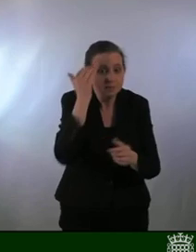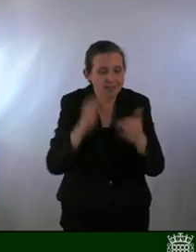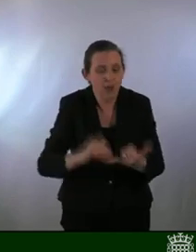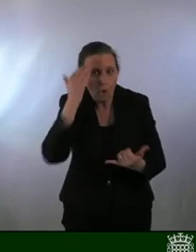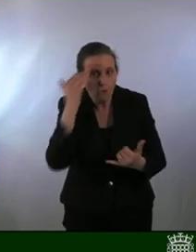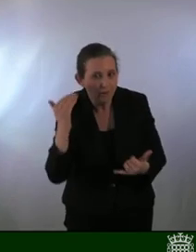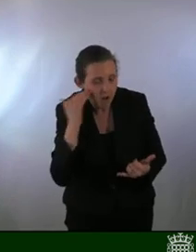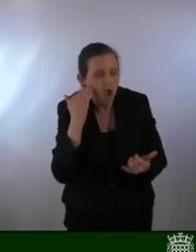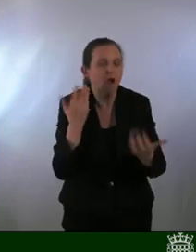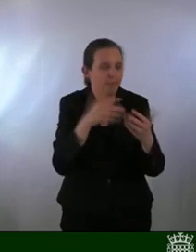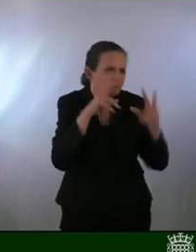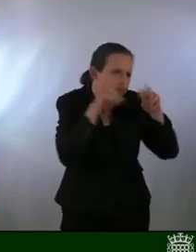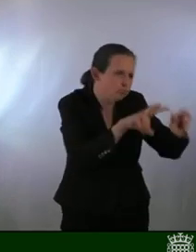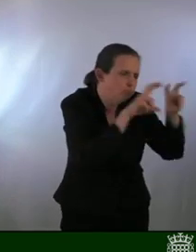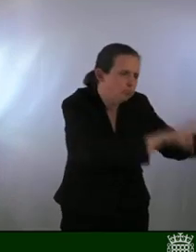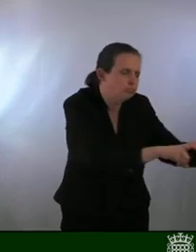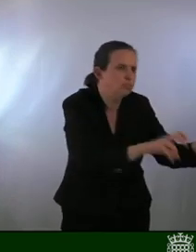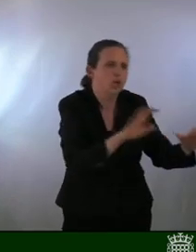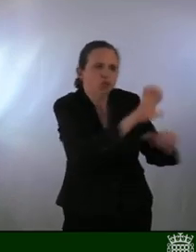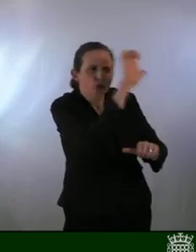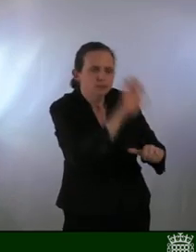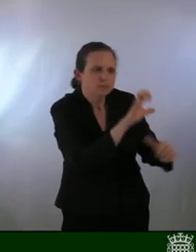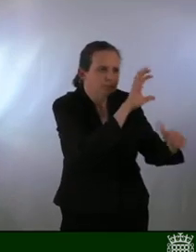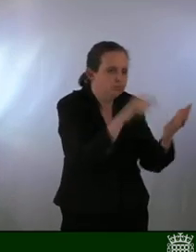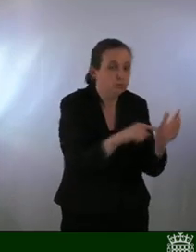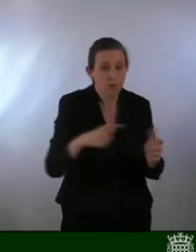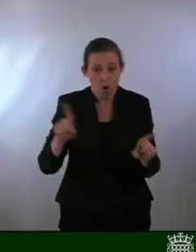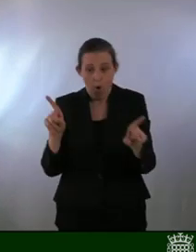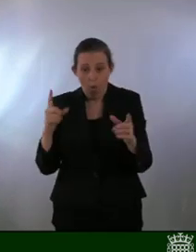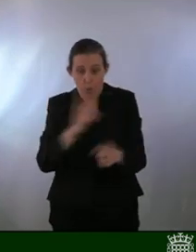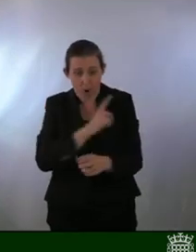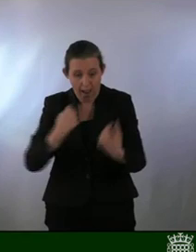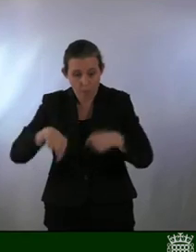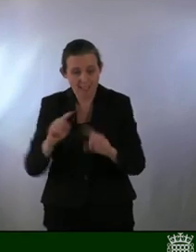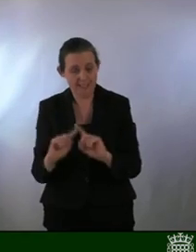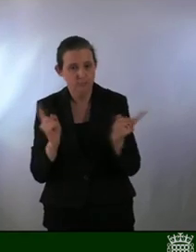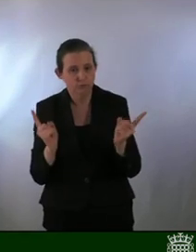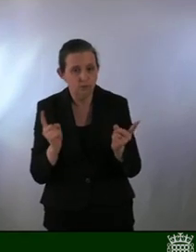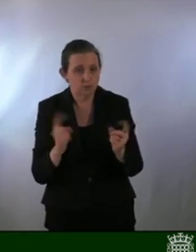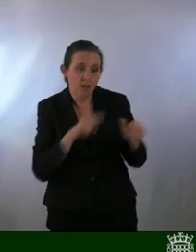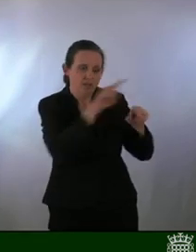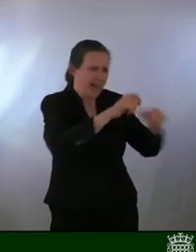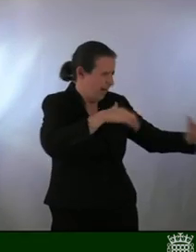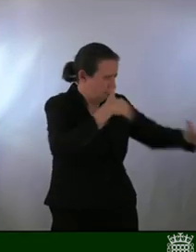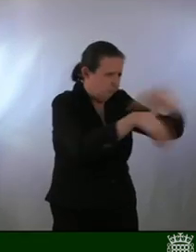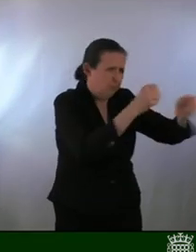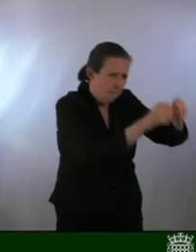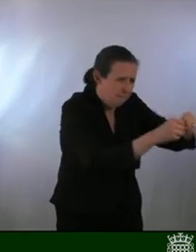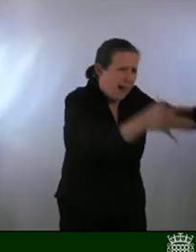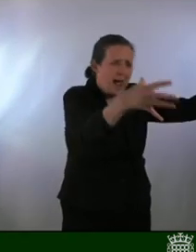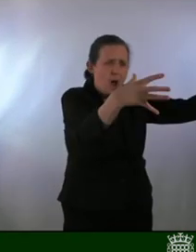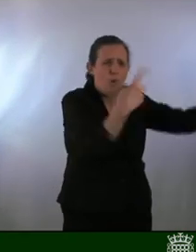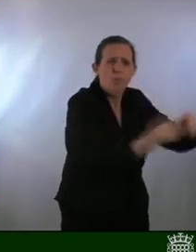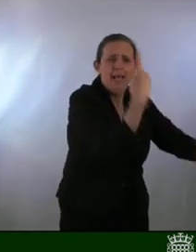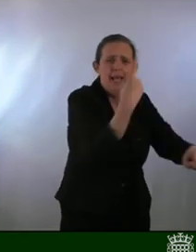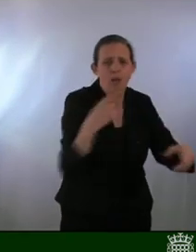different time to other European countries is because we are behind them in terms of the progress of the virus, which is a good